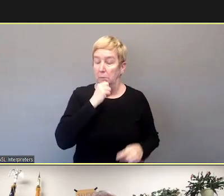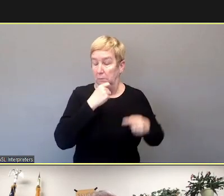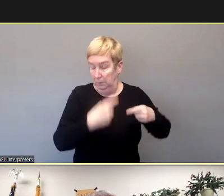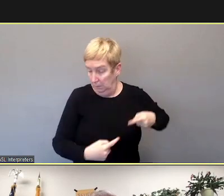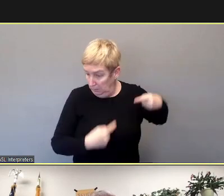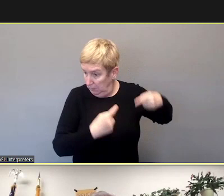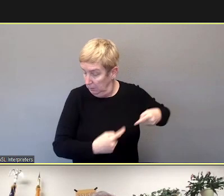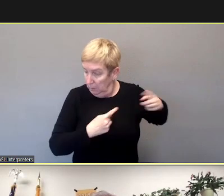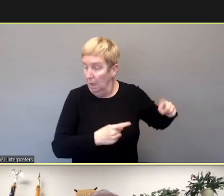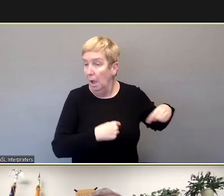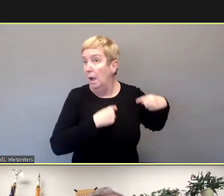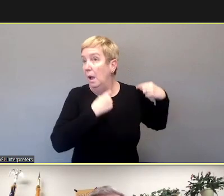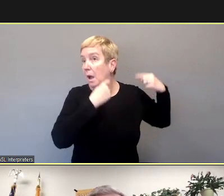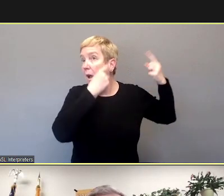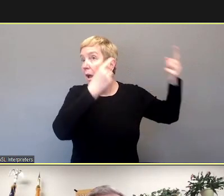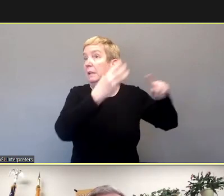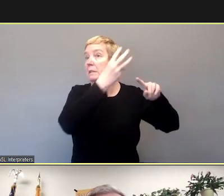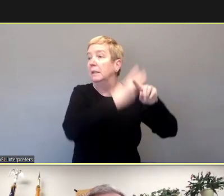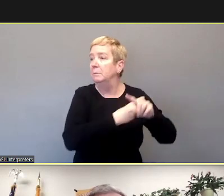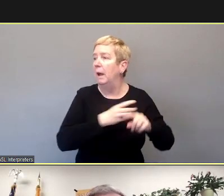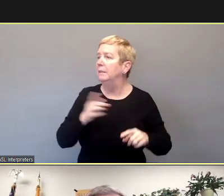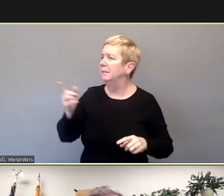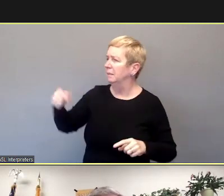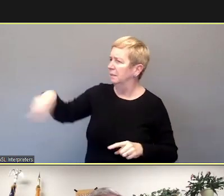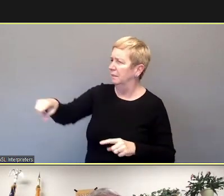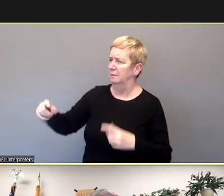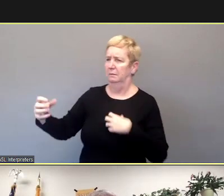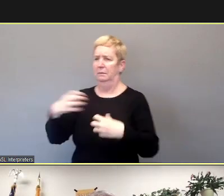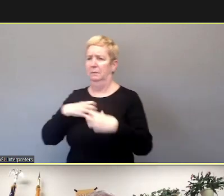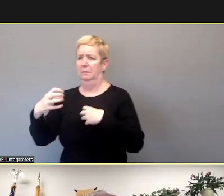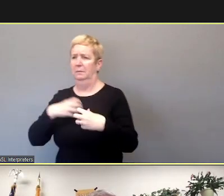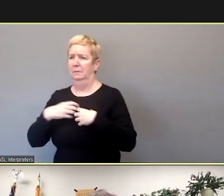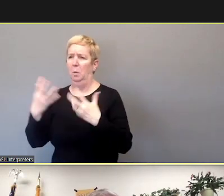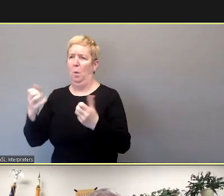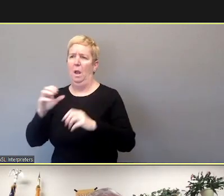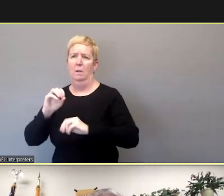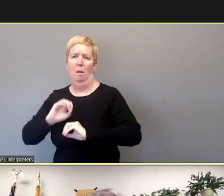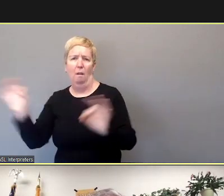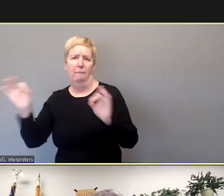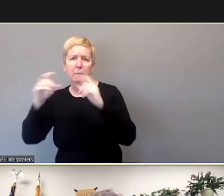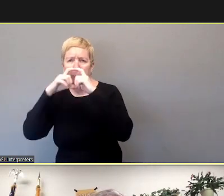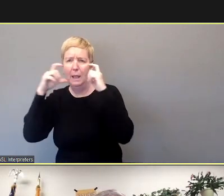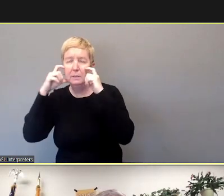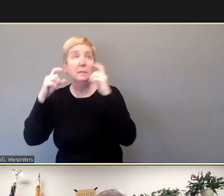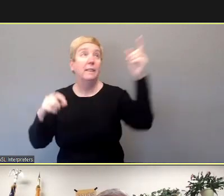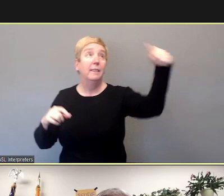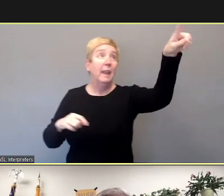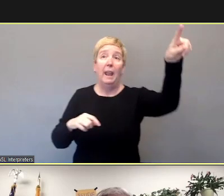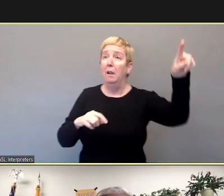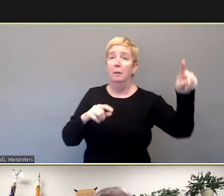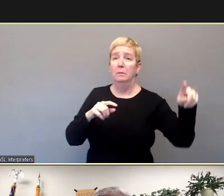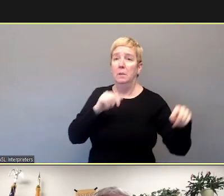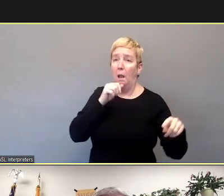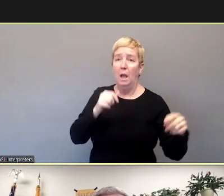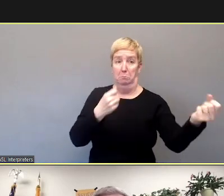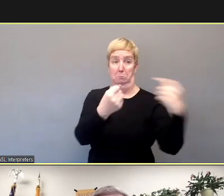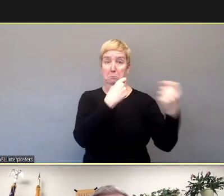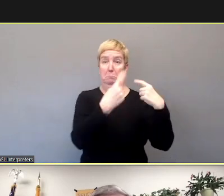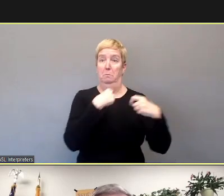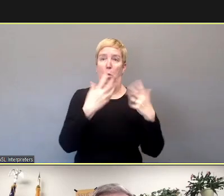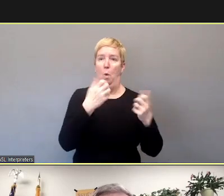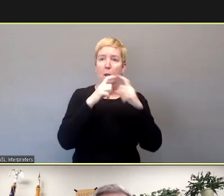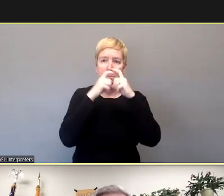months now. And like I said, they're not sending me emails asking to end the mask mandate. They're sending emails saying,